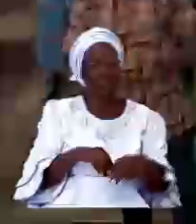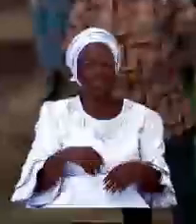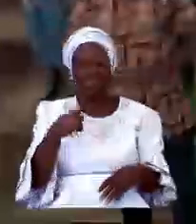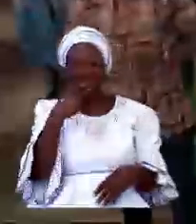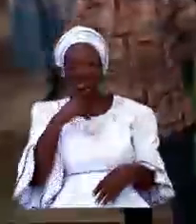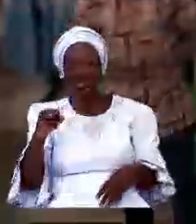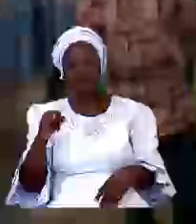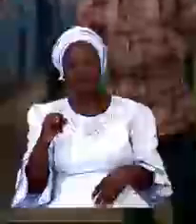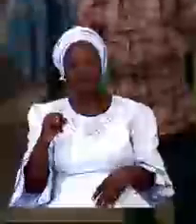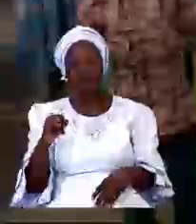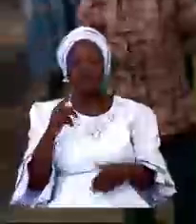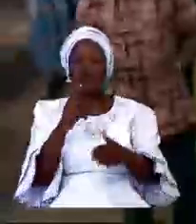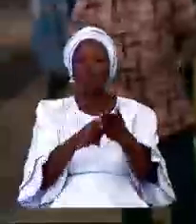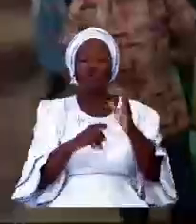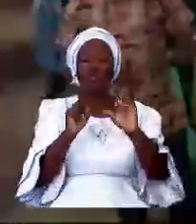in despondency,